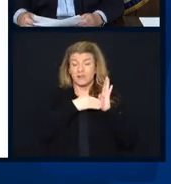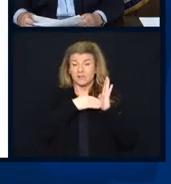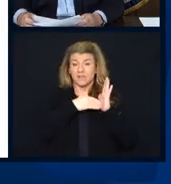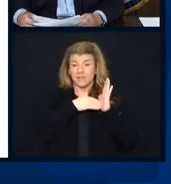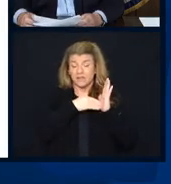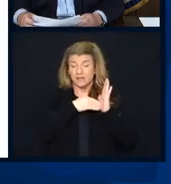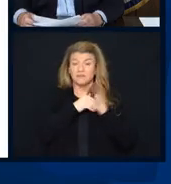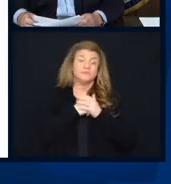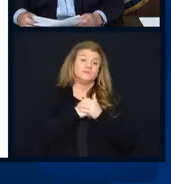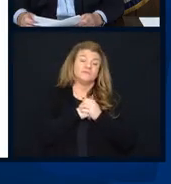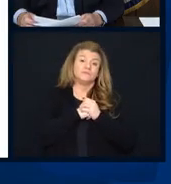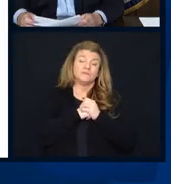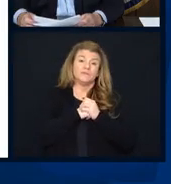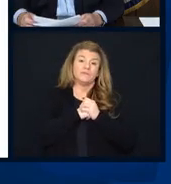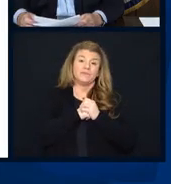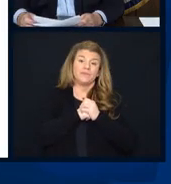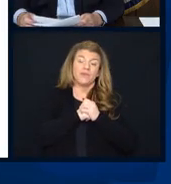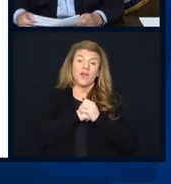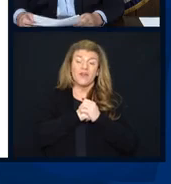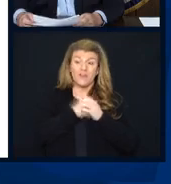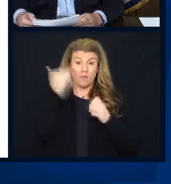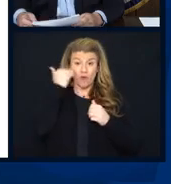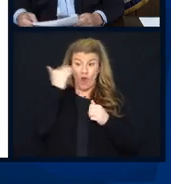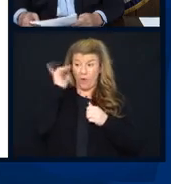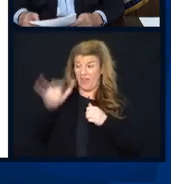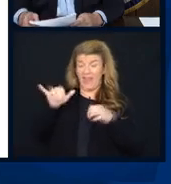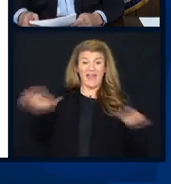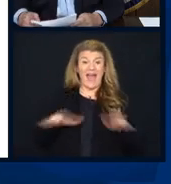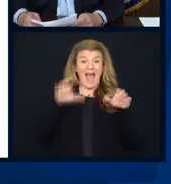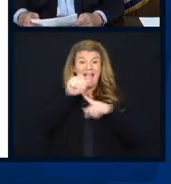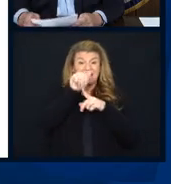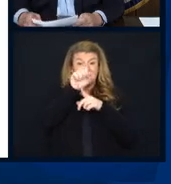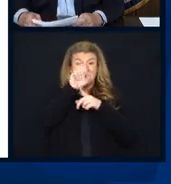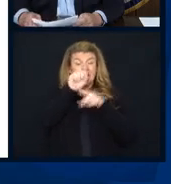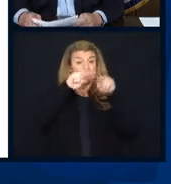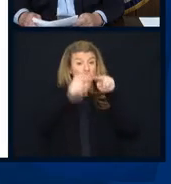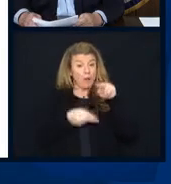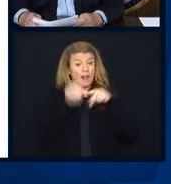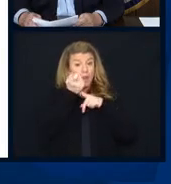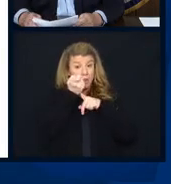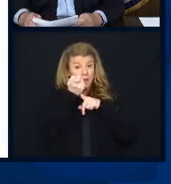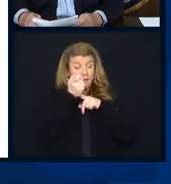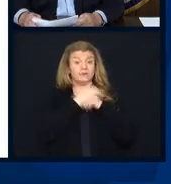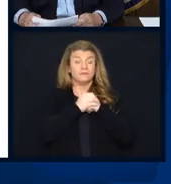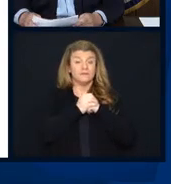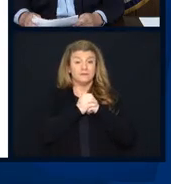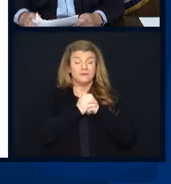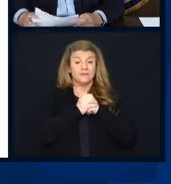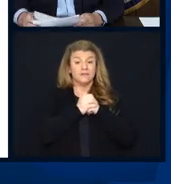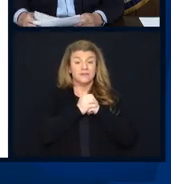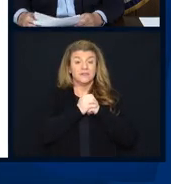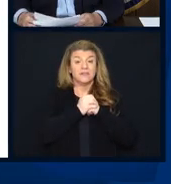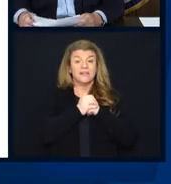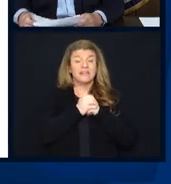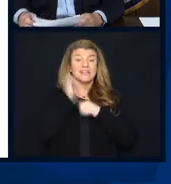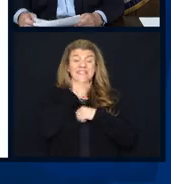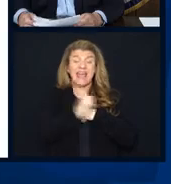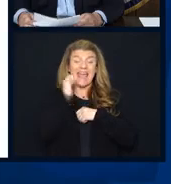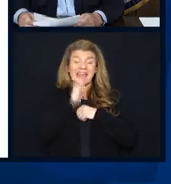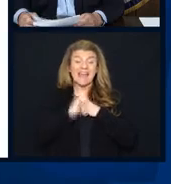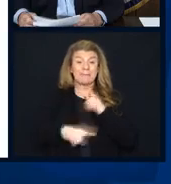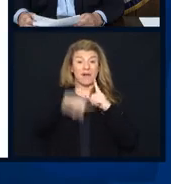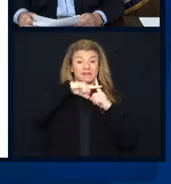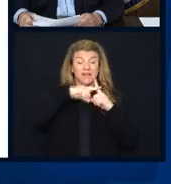435,000. You know, from all that, the active cases have dropped a little bit. The daily